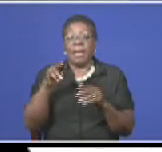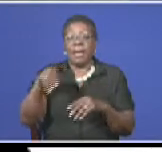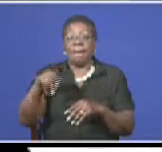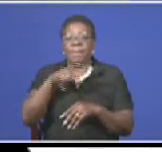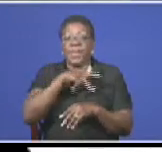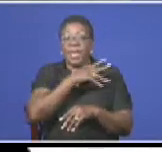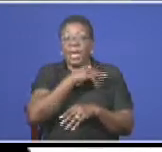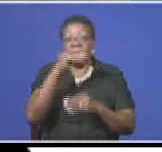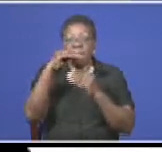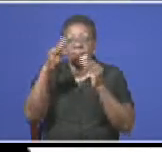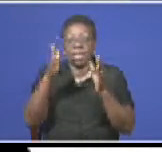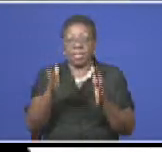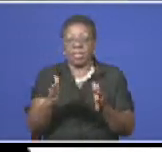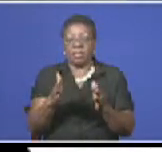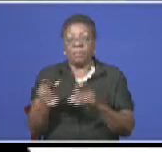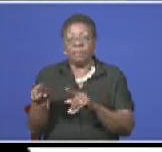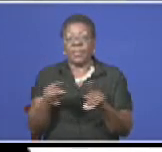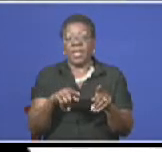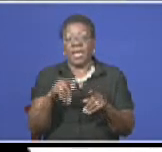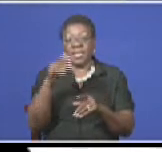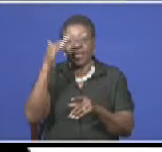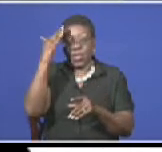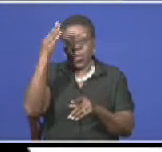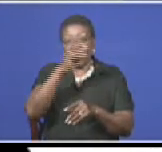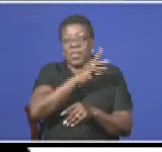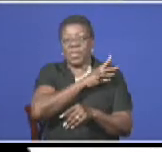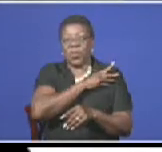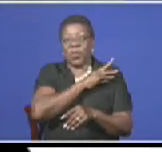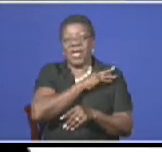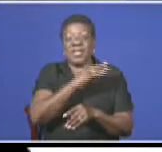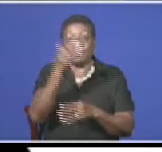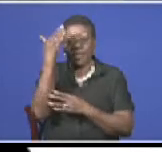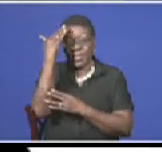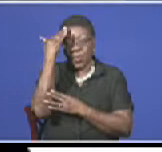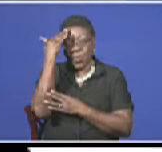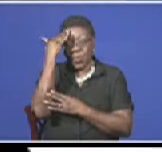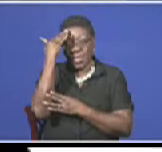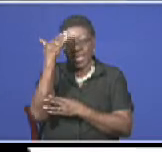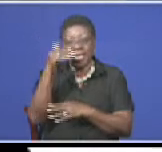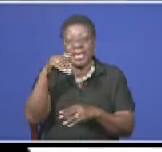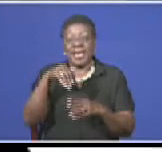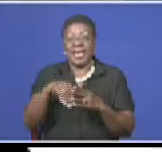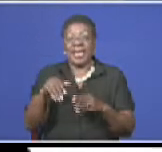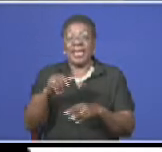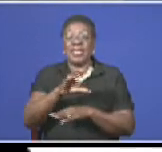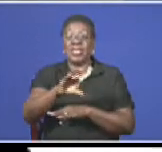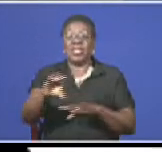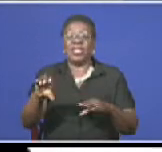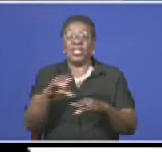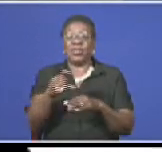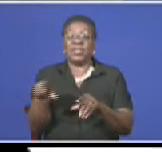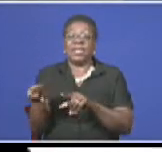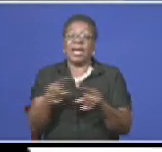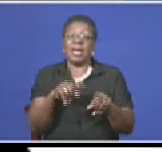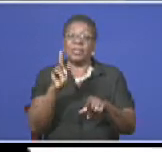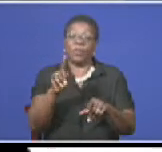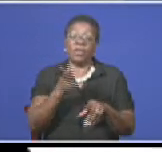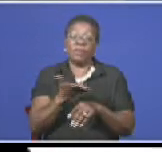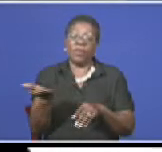minister. As you know, Mr. Wells was known in his constituency as one of those persons who